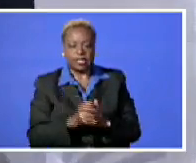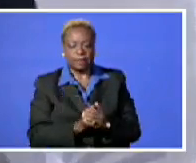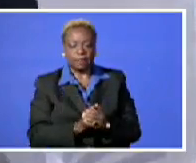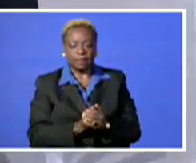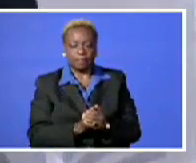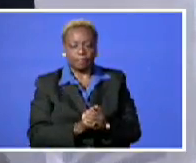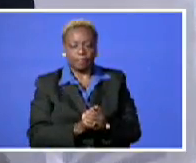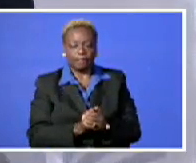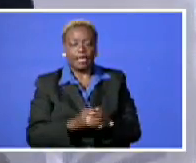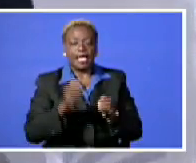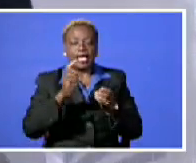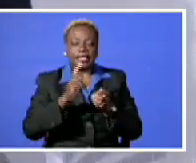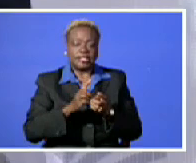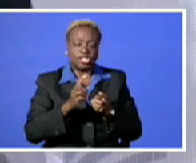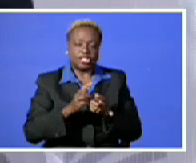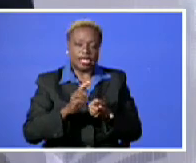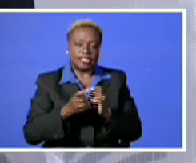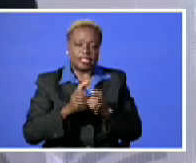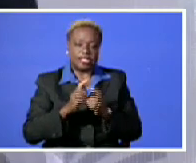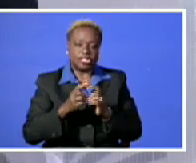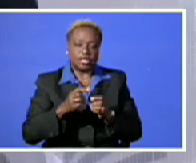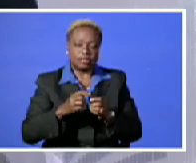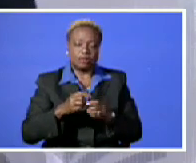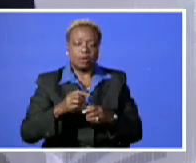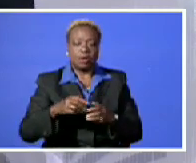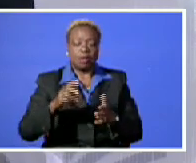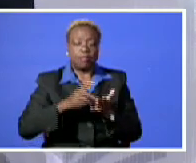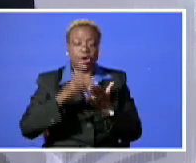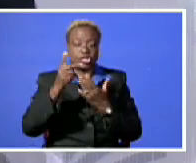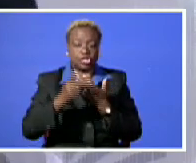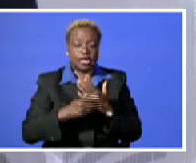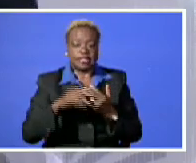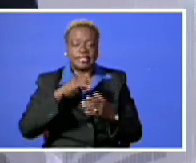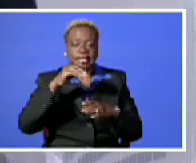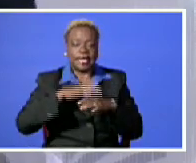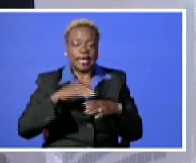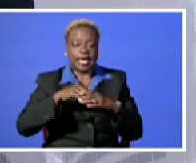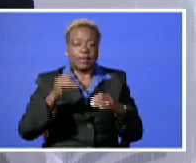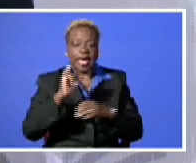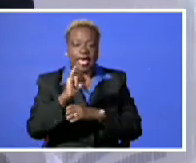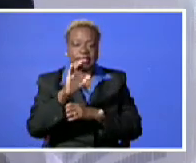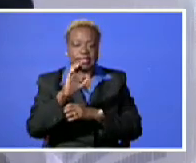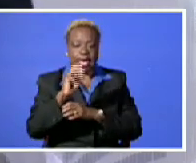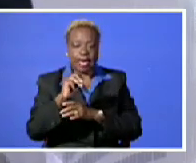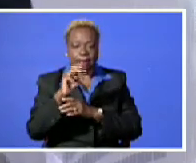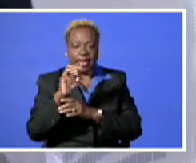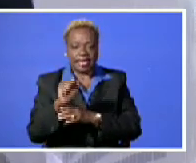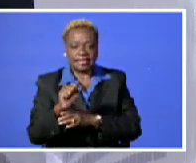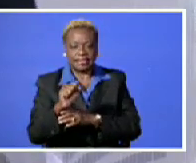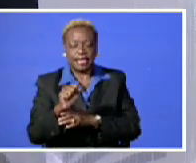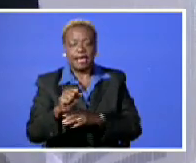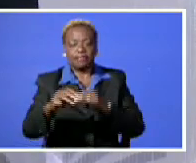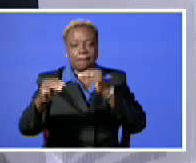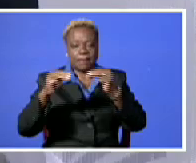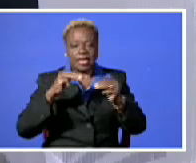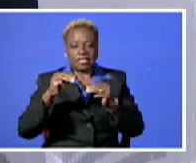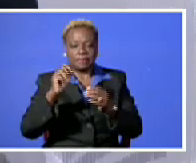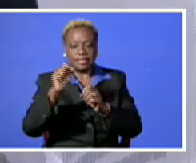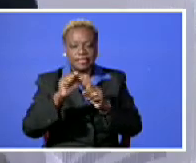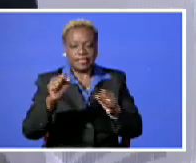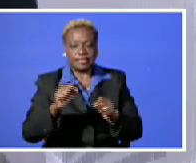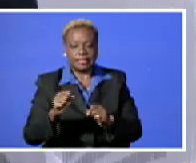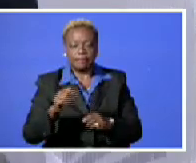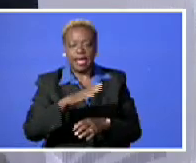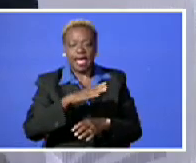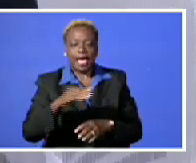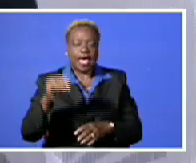The digitization project is closely aligned to the ICMS, the Integrated Court Management System, and will